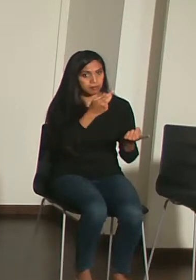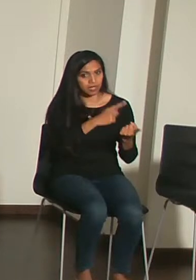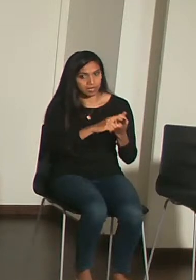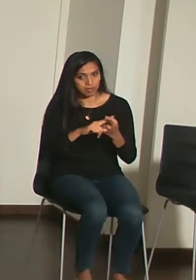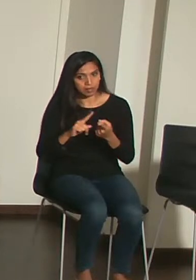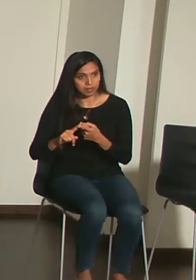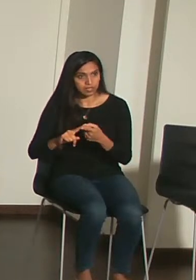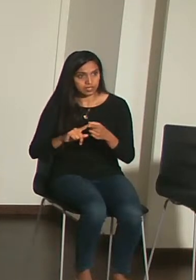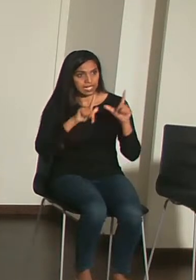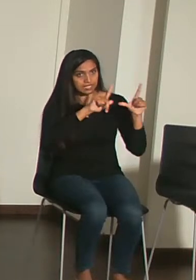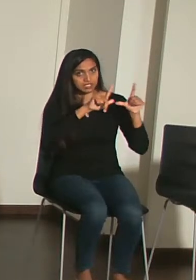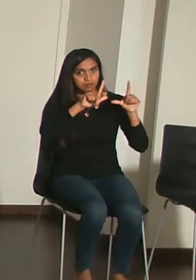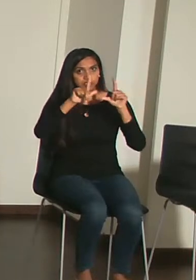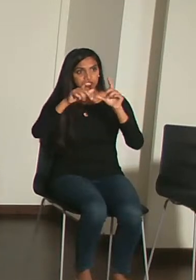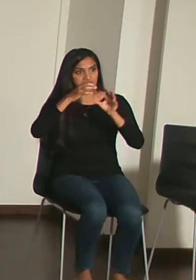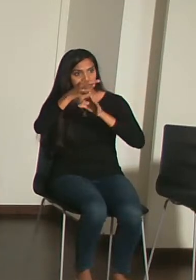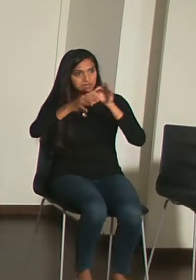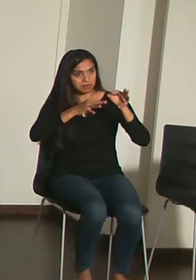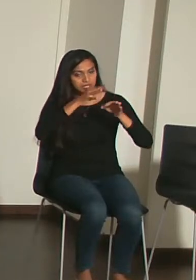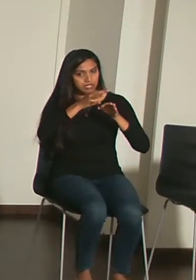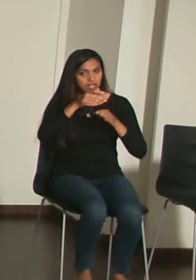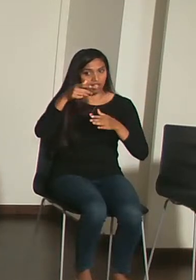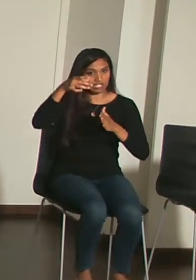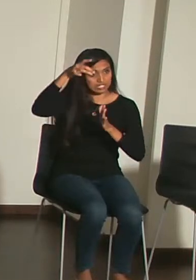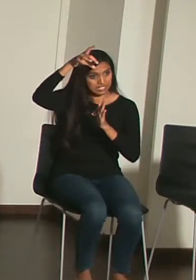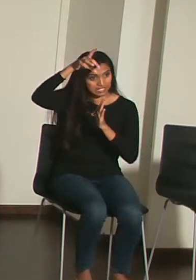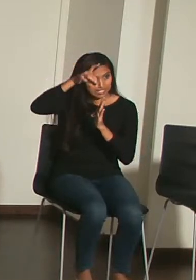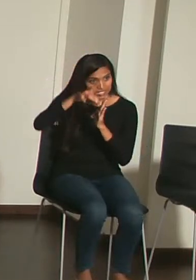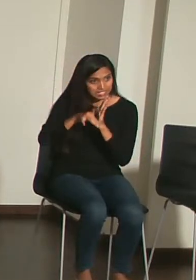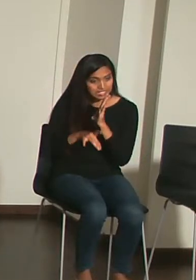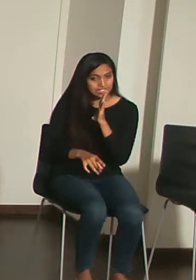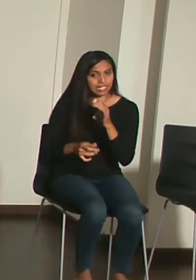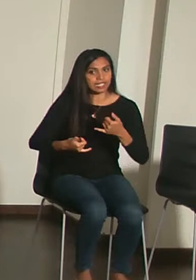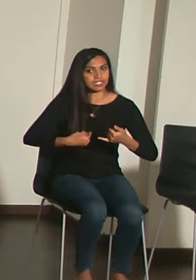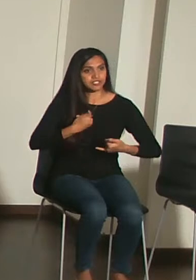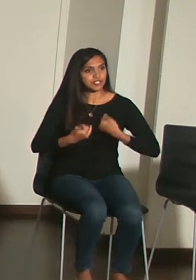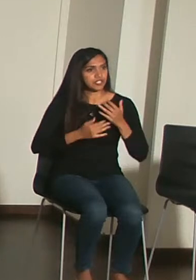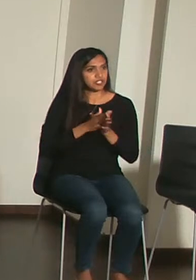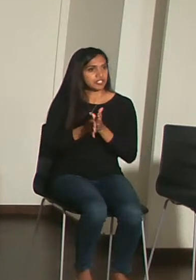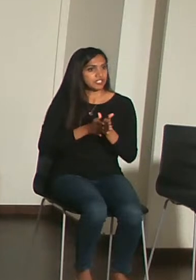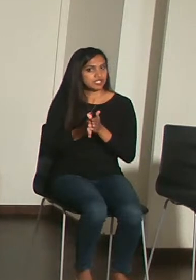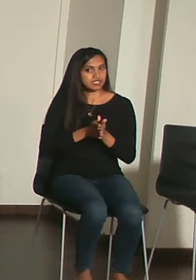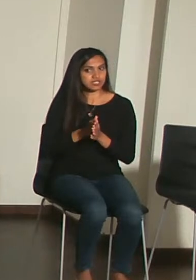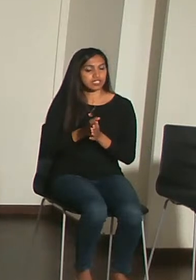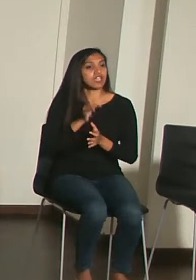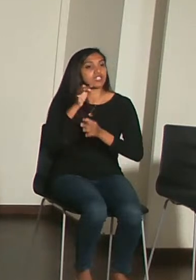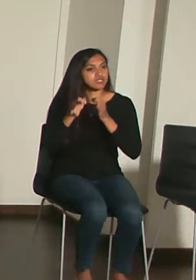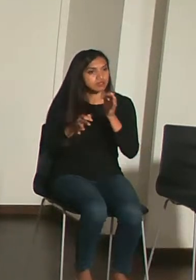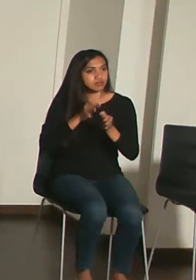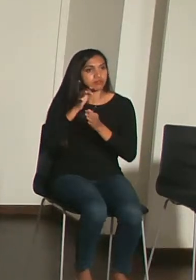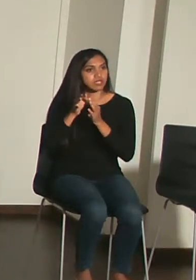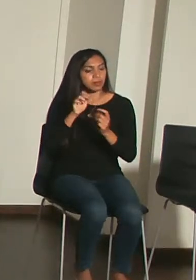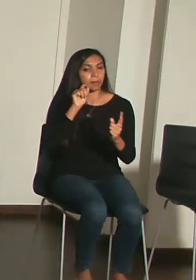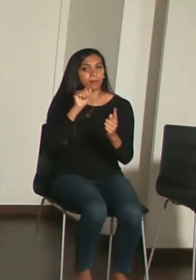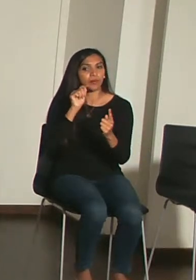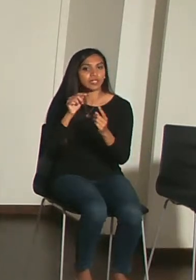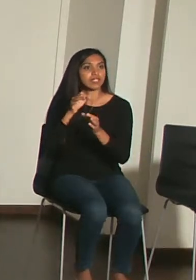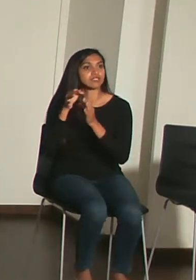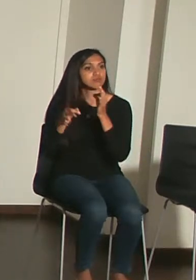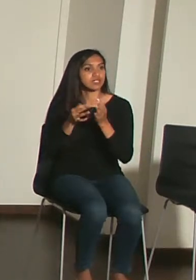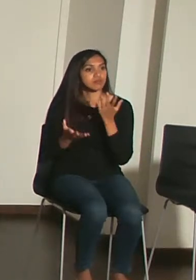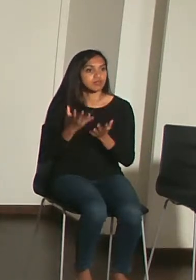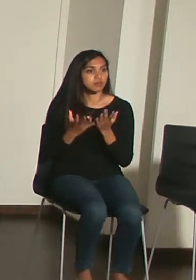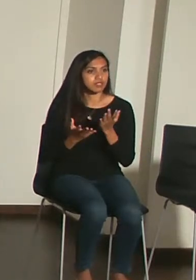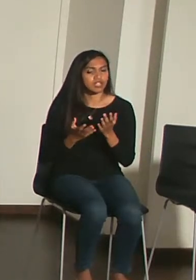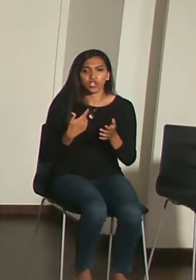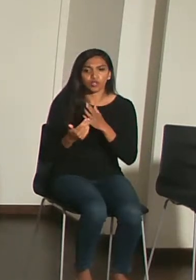exhibition. And that is also those are also very interesting entry points to go into because it doesn't